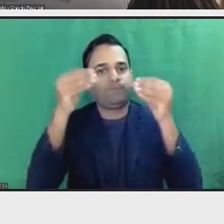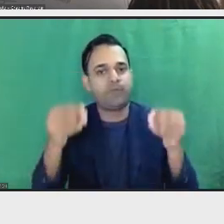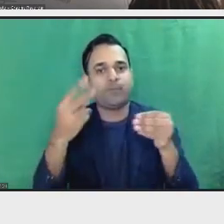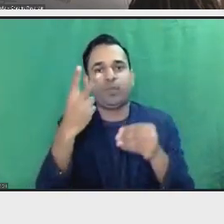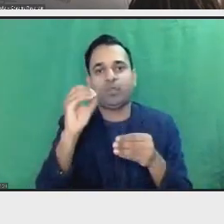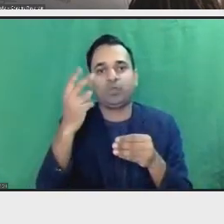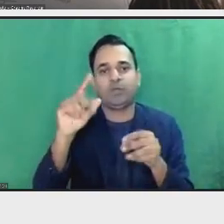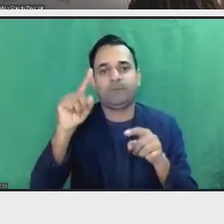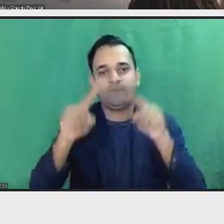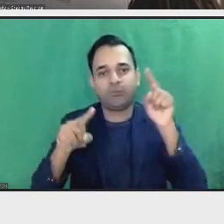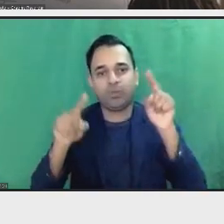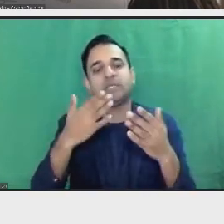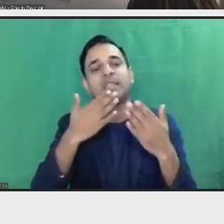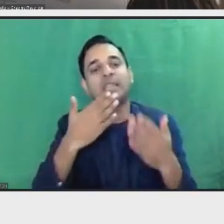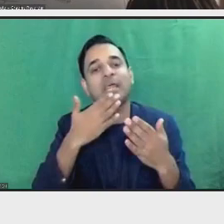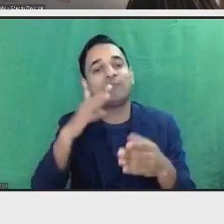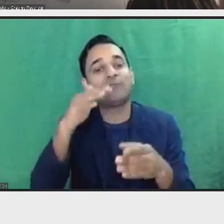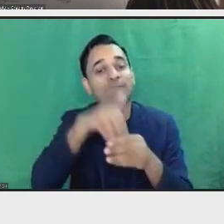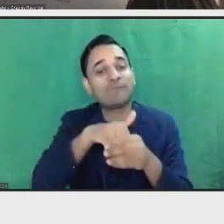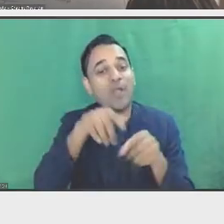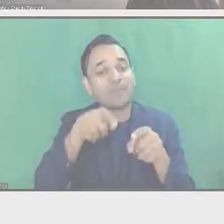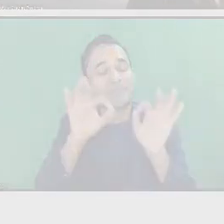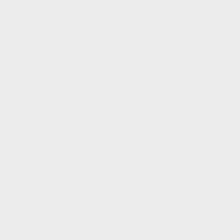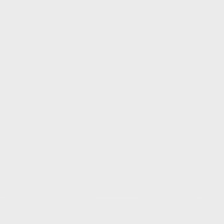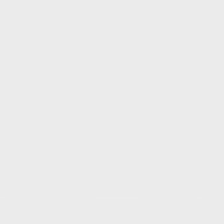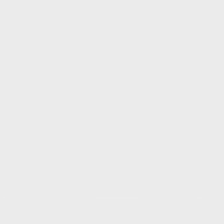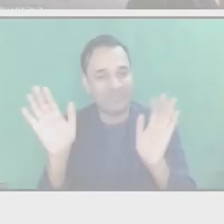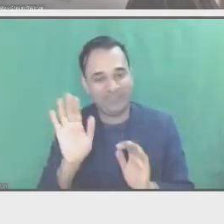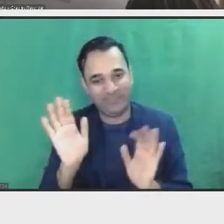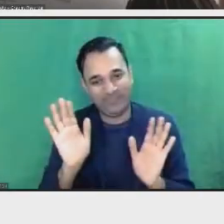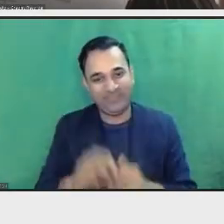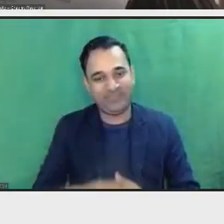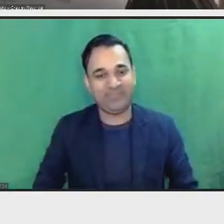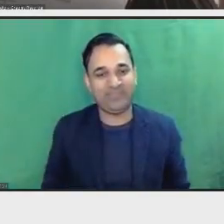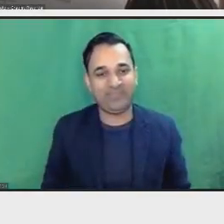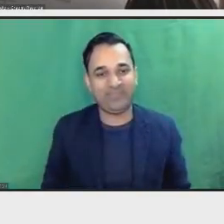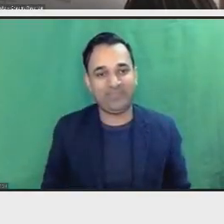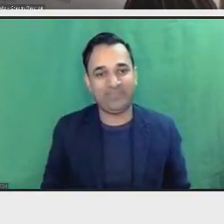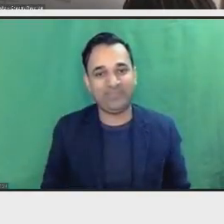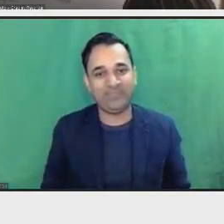Thank you very much, and see you soon. Thank you, everybody.